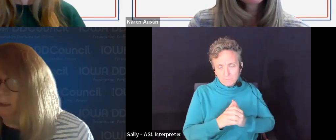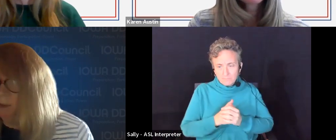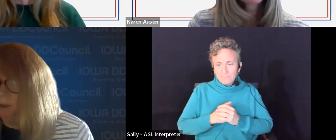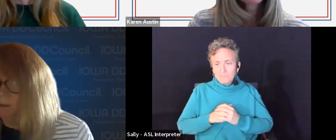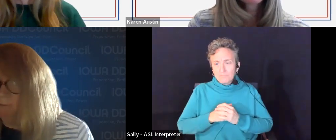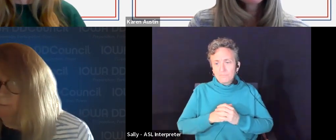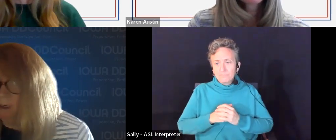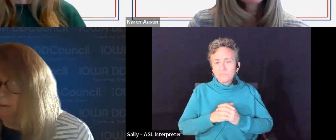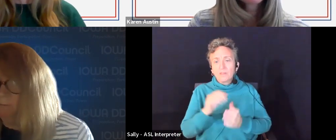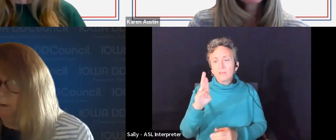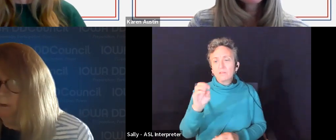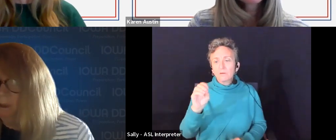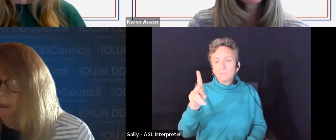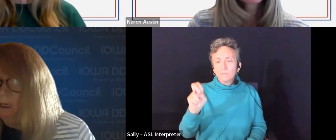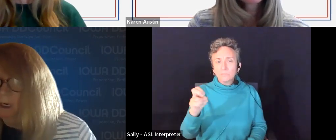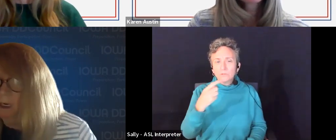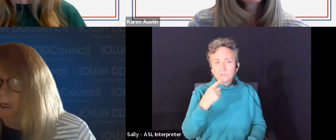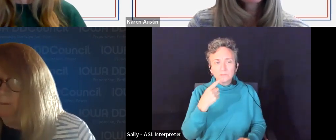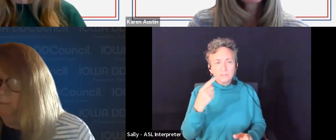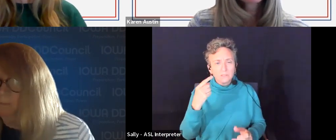I think some of these we've covered.